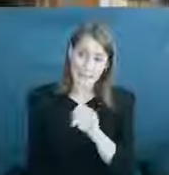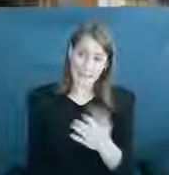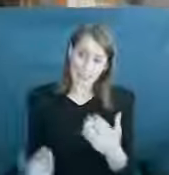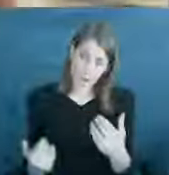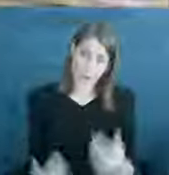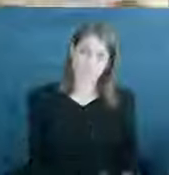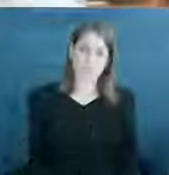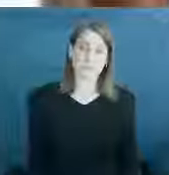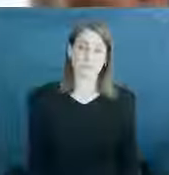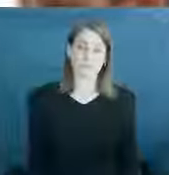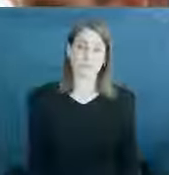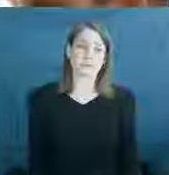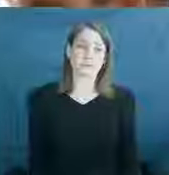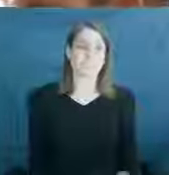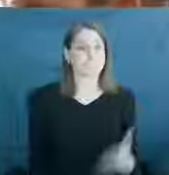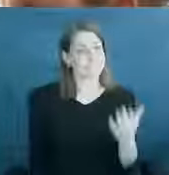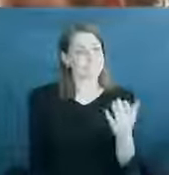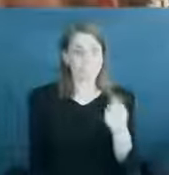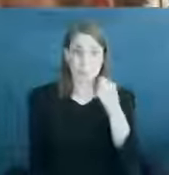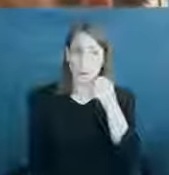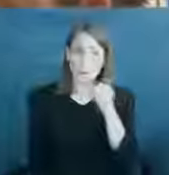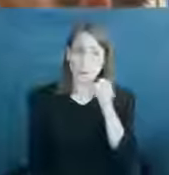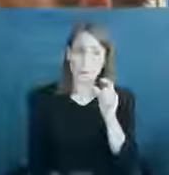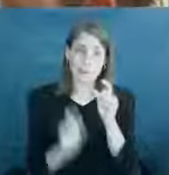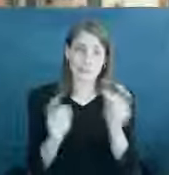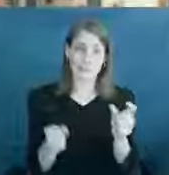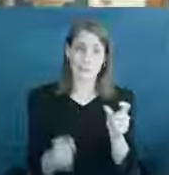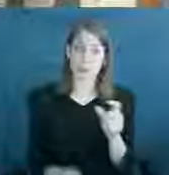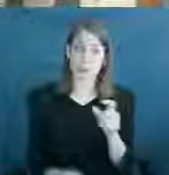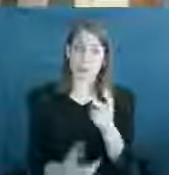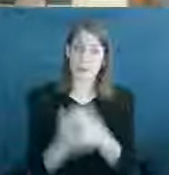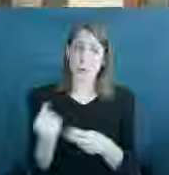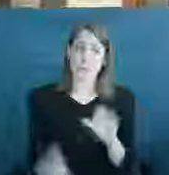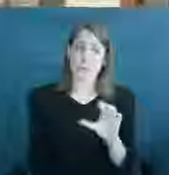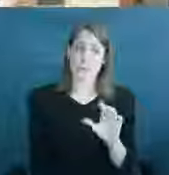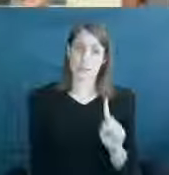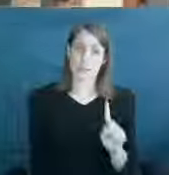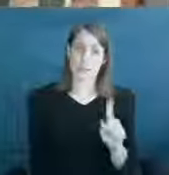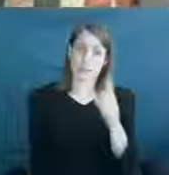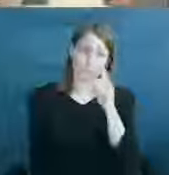Jade, can you come round, please? Mehdi? Right.